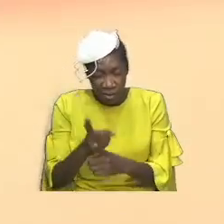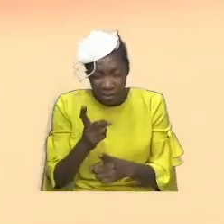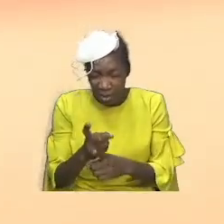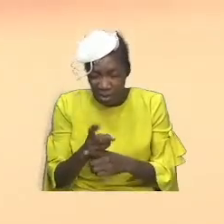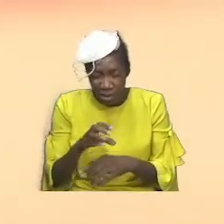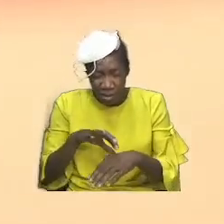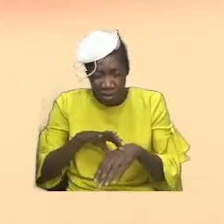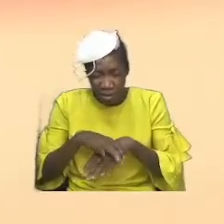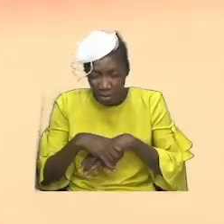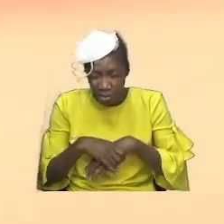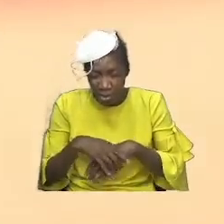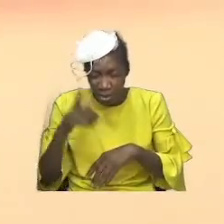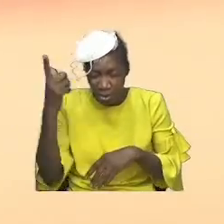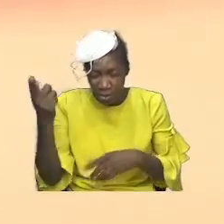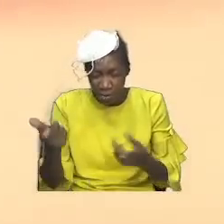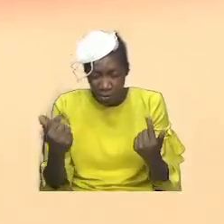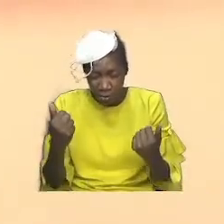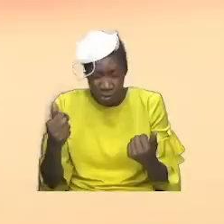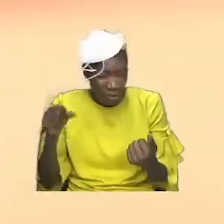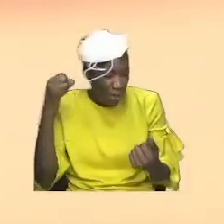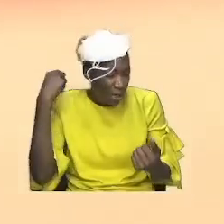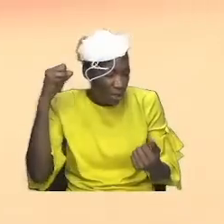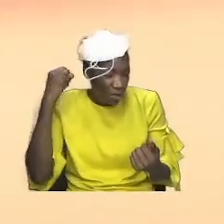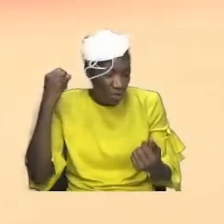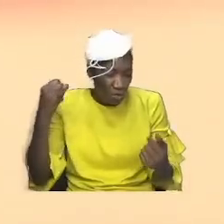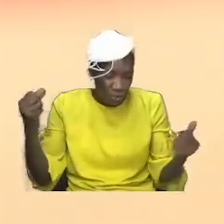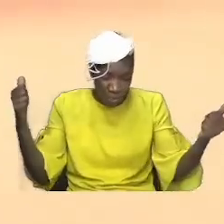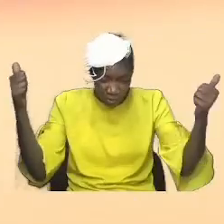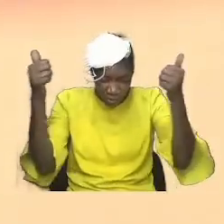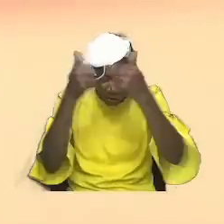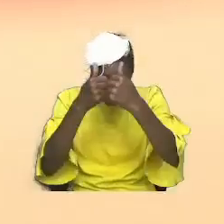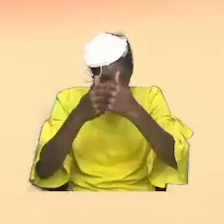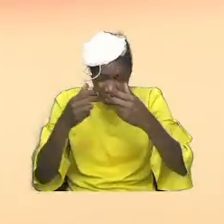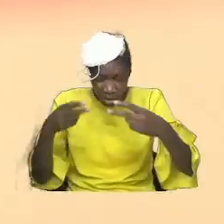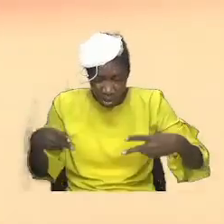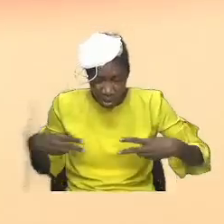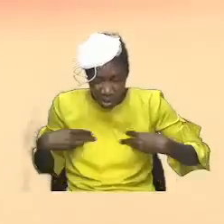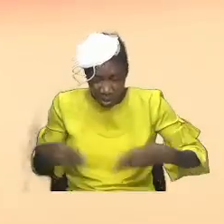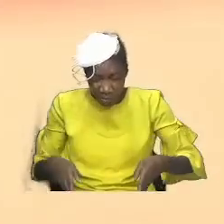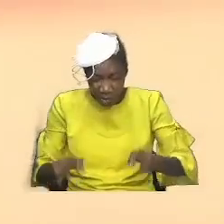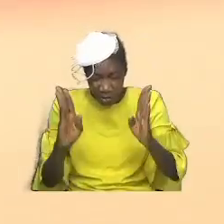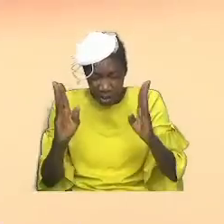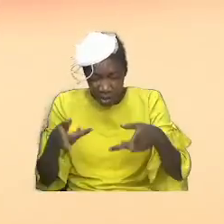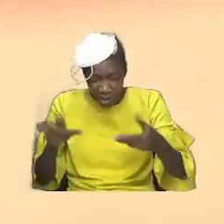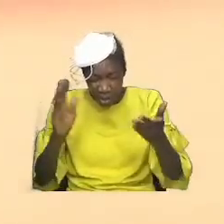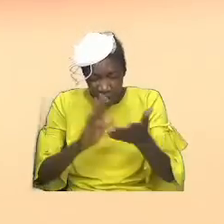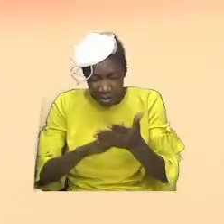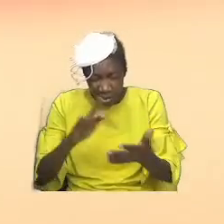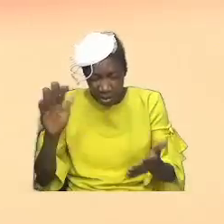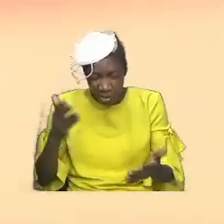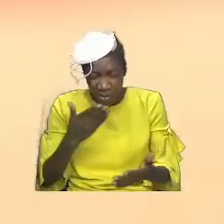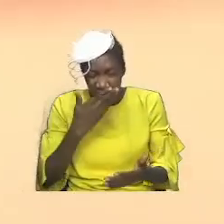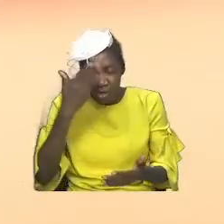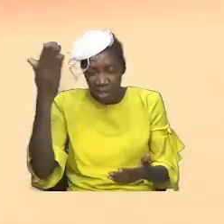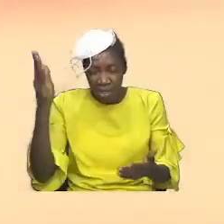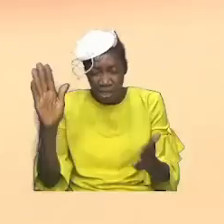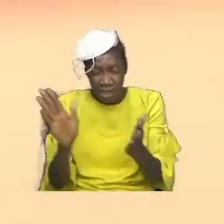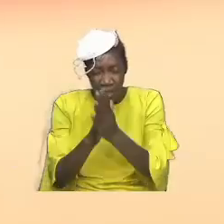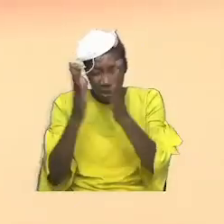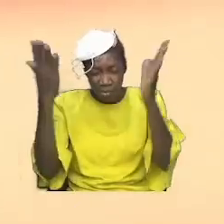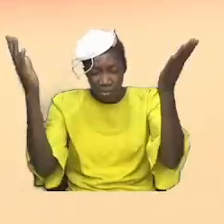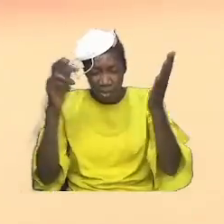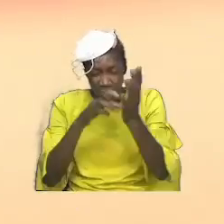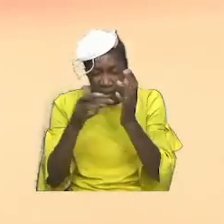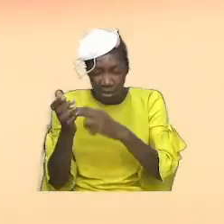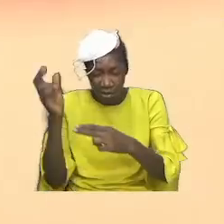come with the sounding of the trumpet. Have your own way. Let your name be glorified. We give you thanks. We give you praise. In Jesus'